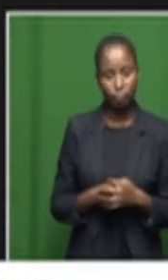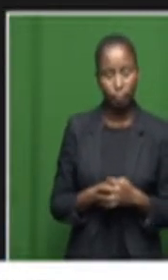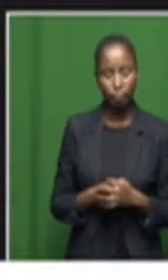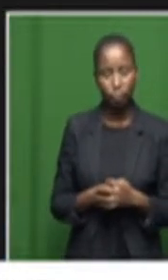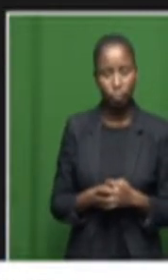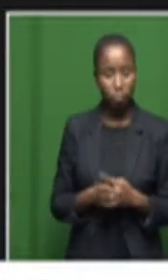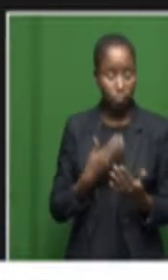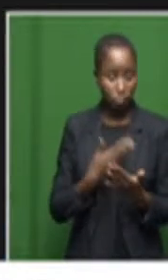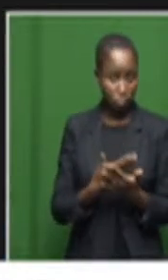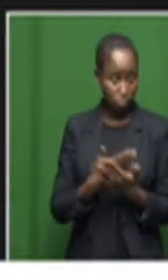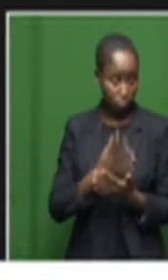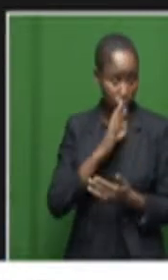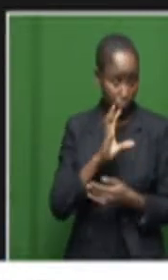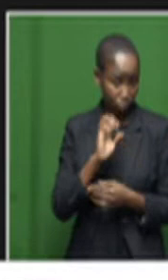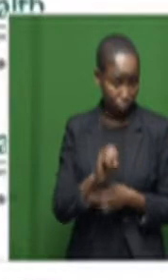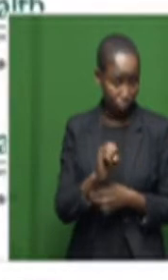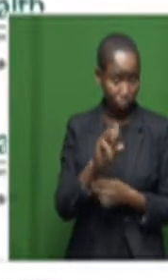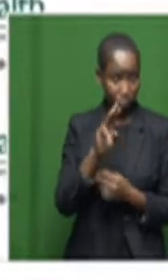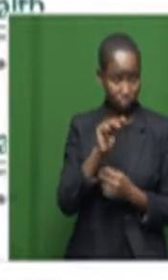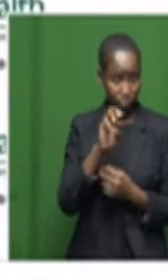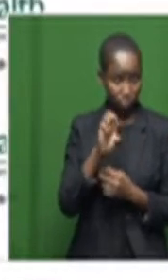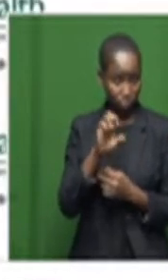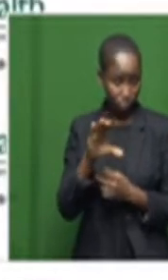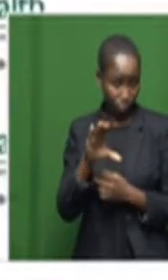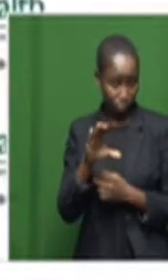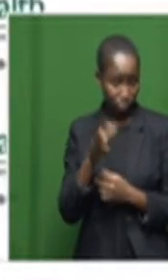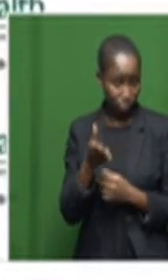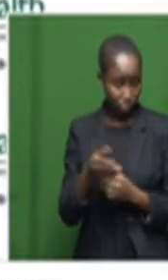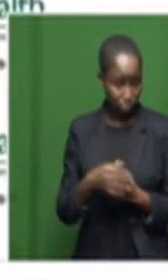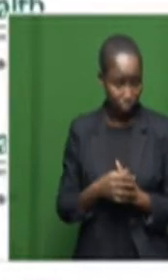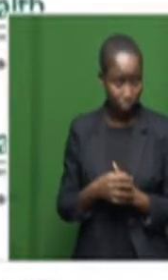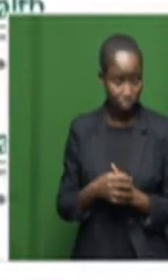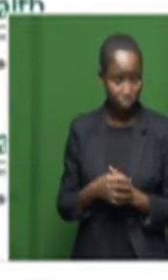Can we ask maybe MEC